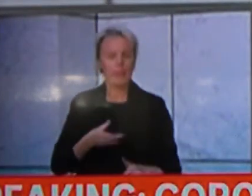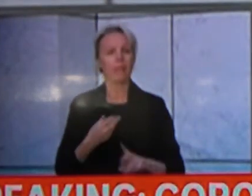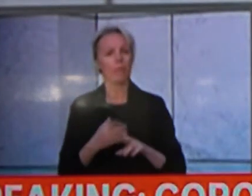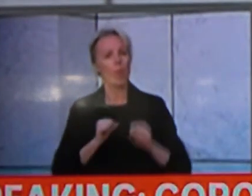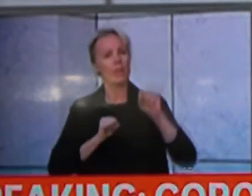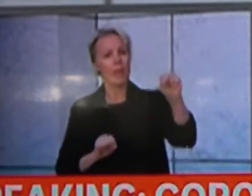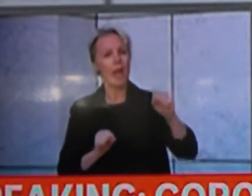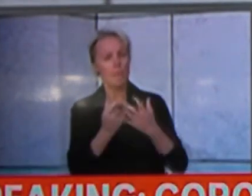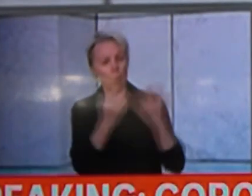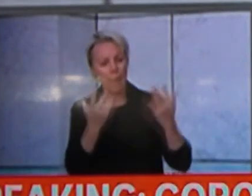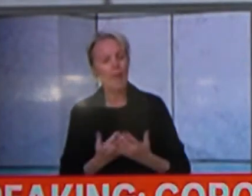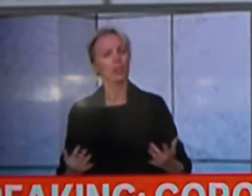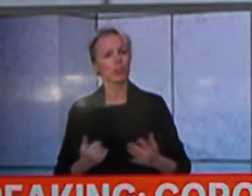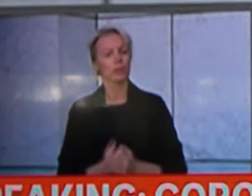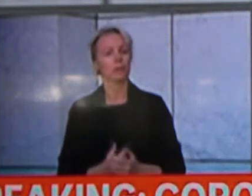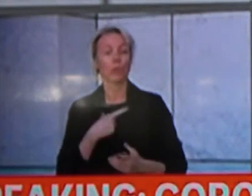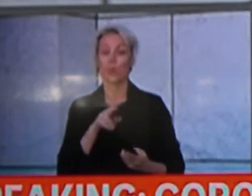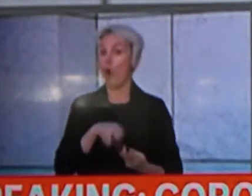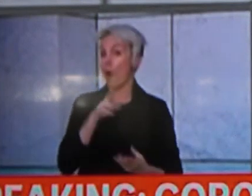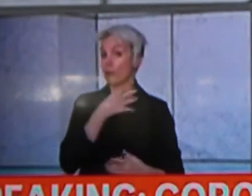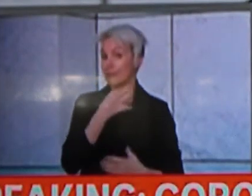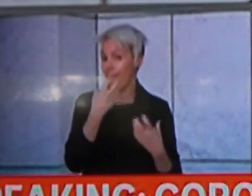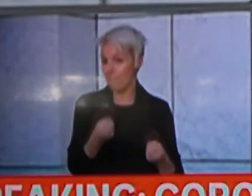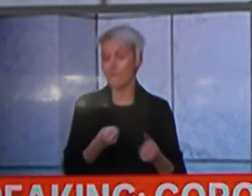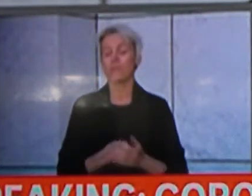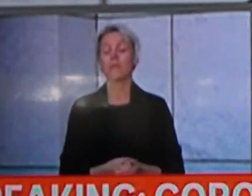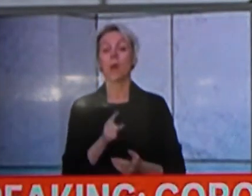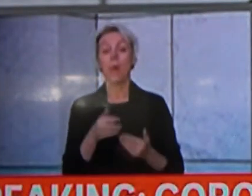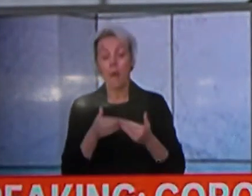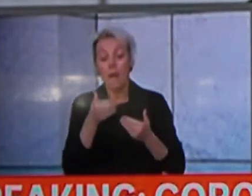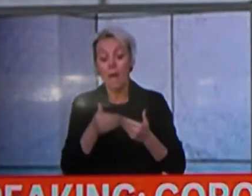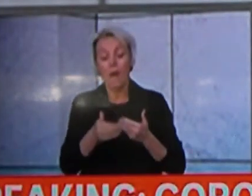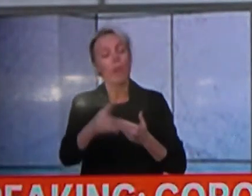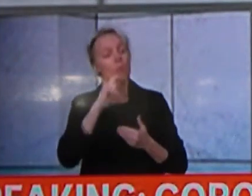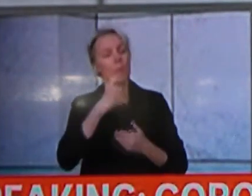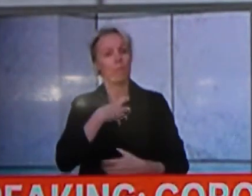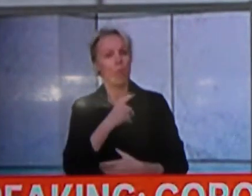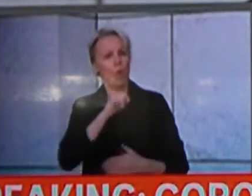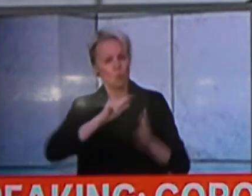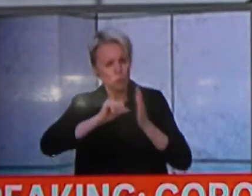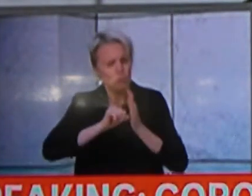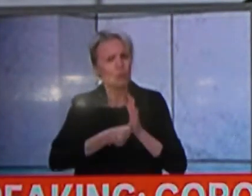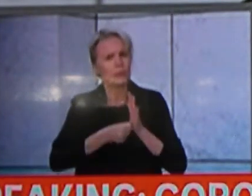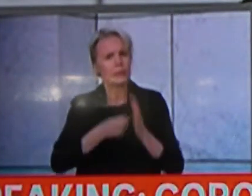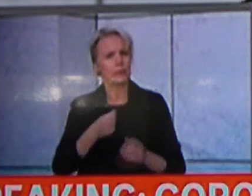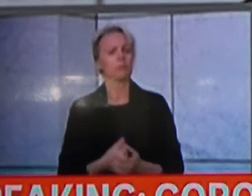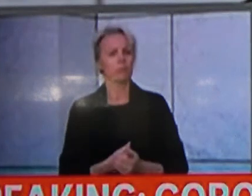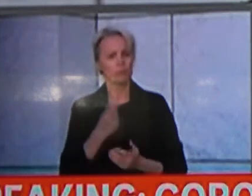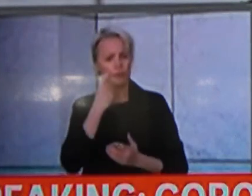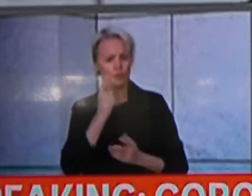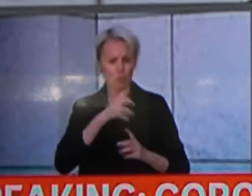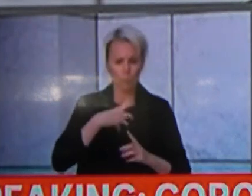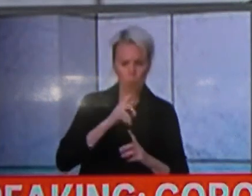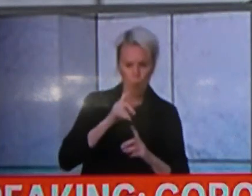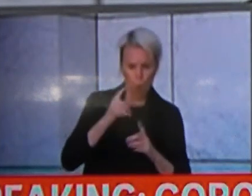is presented there. And what I'm saying is that you will see more of this. You will see more regional focus to this. You will see more